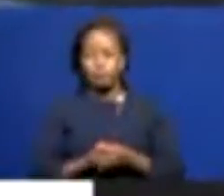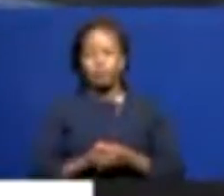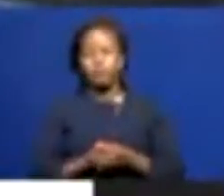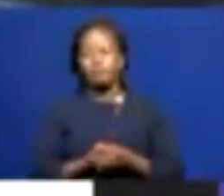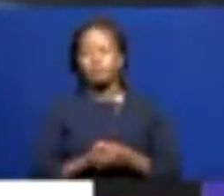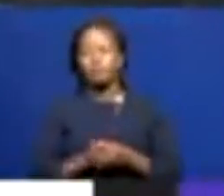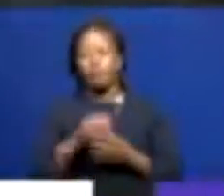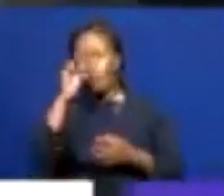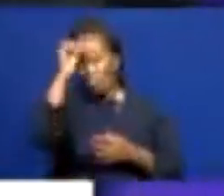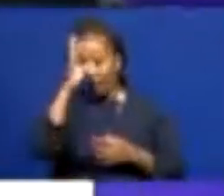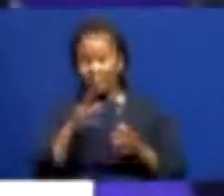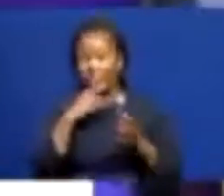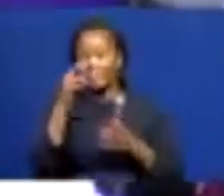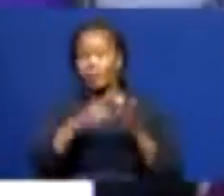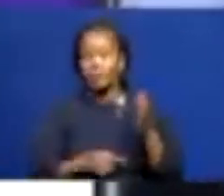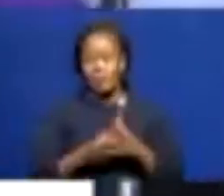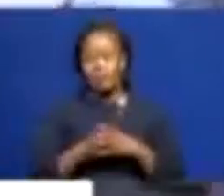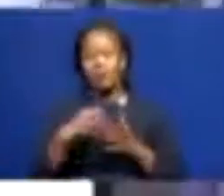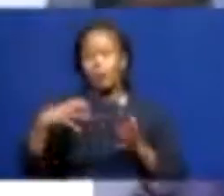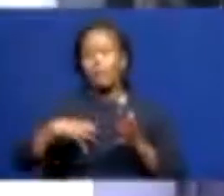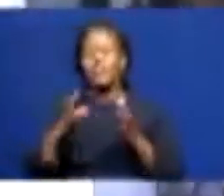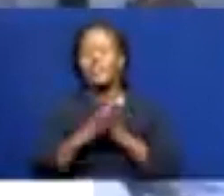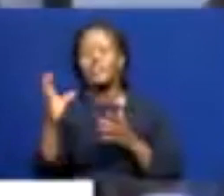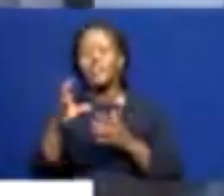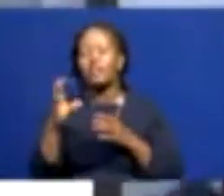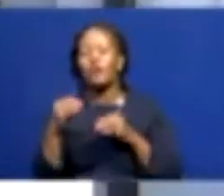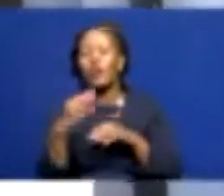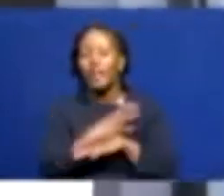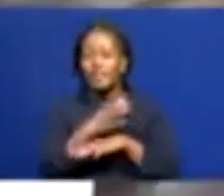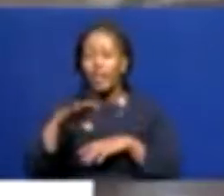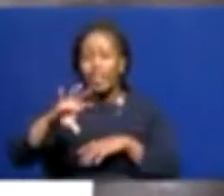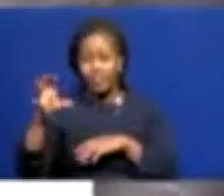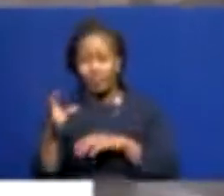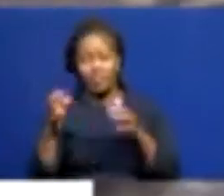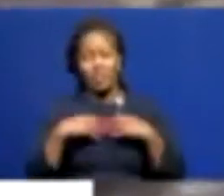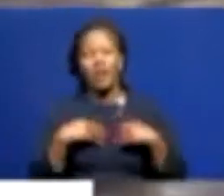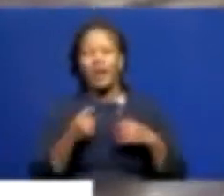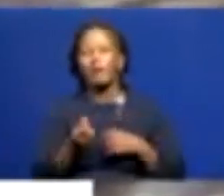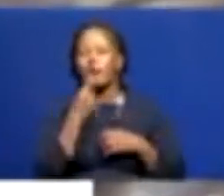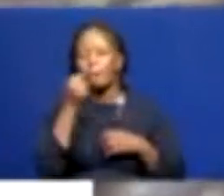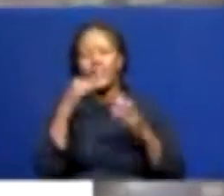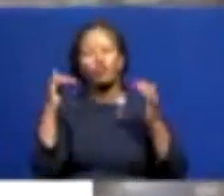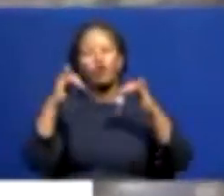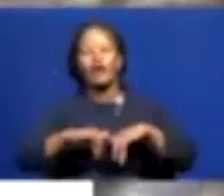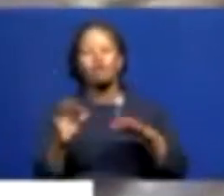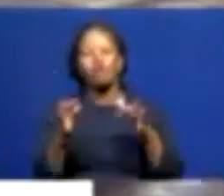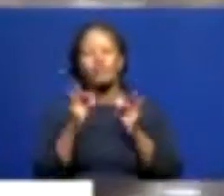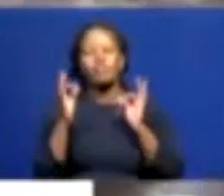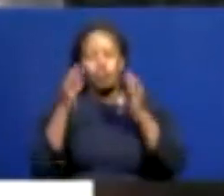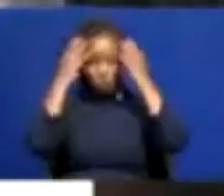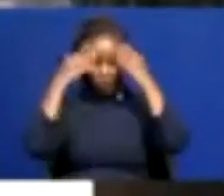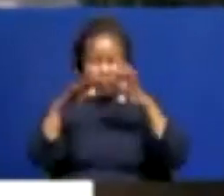Habiba said that breast and cervical cancer are prevalent in the county, hence the need to have a medical camp to help enlighten especially women on